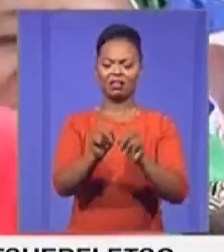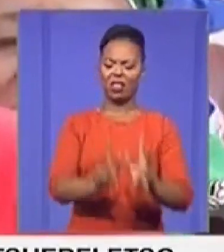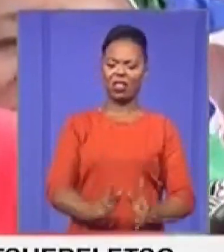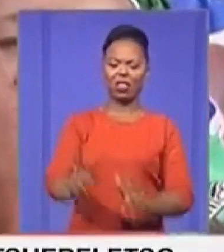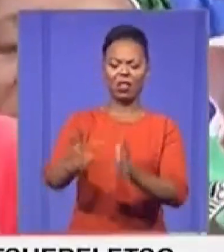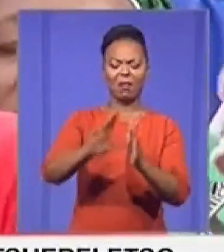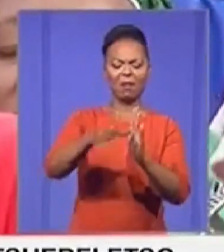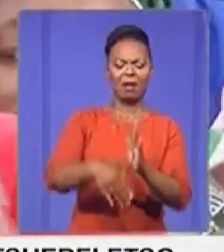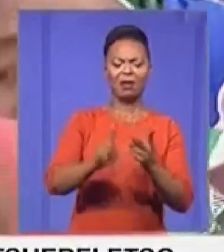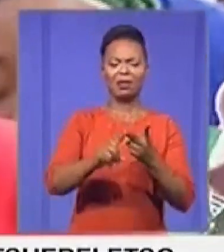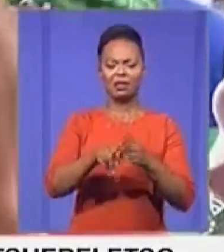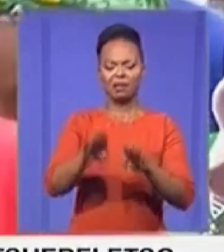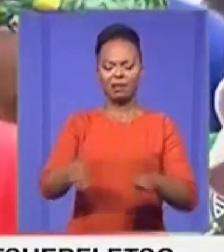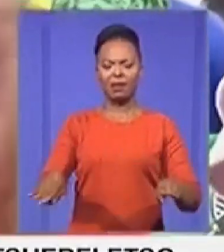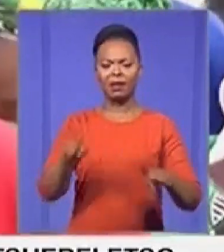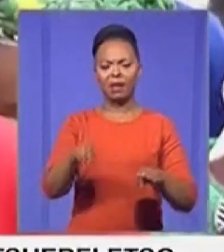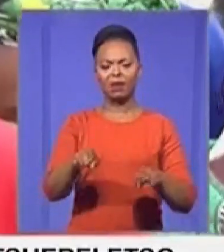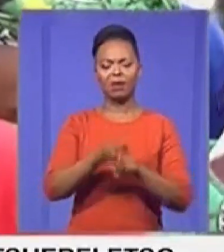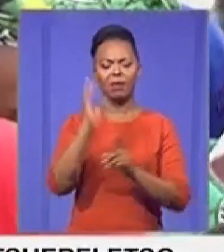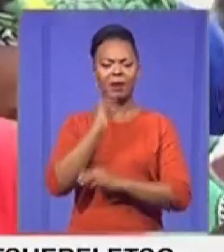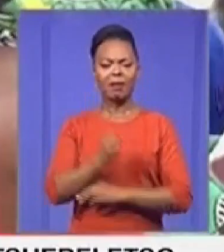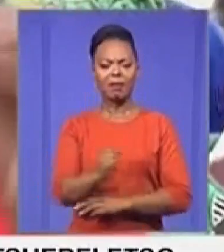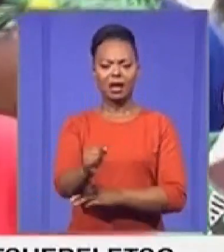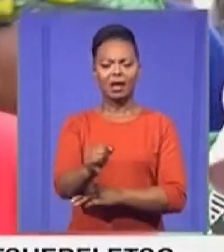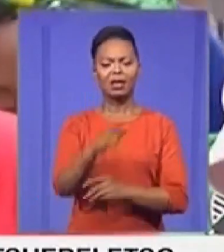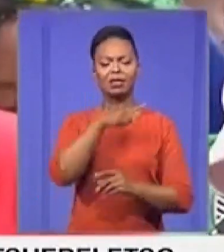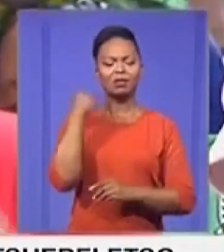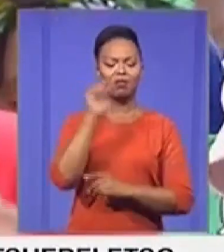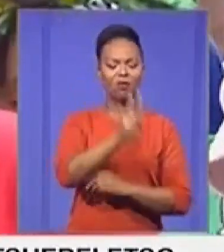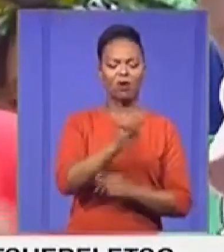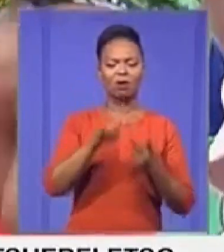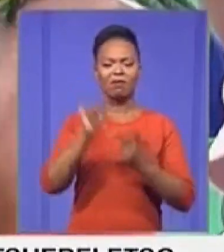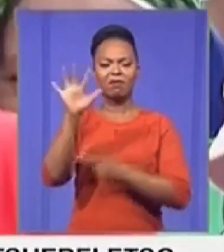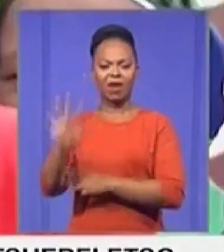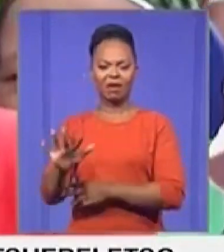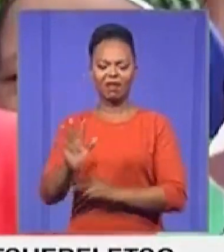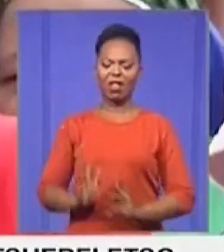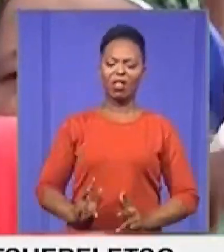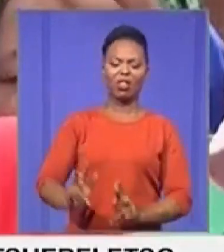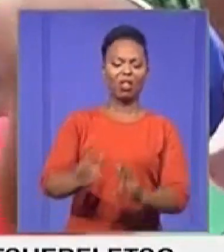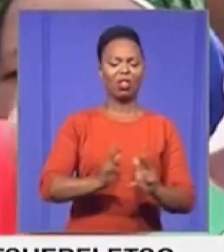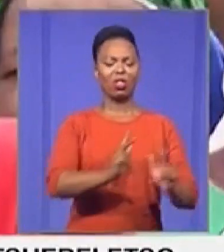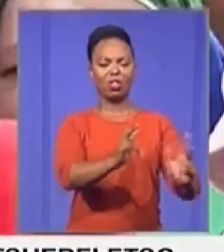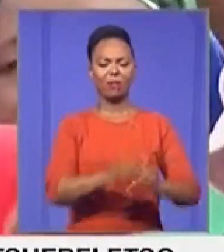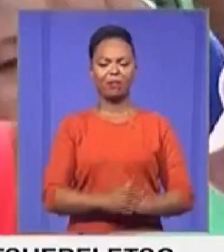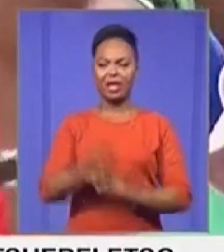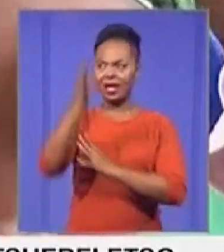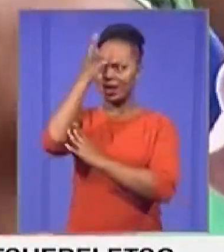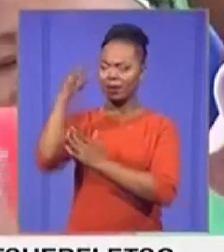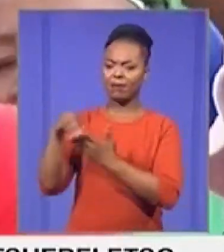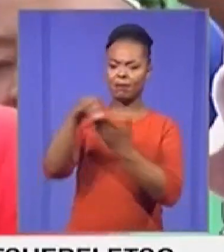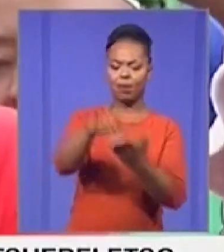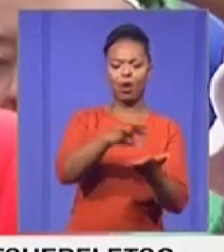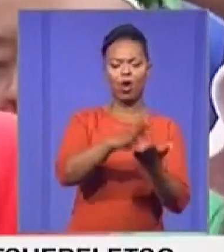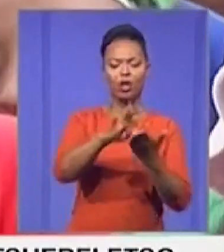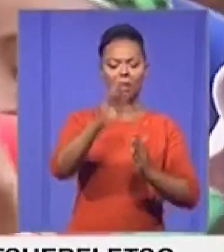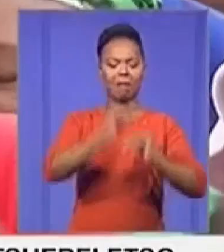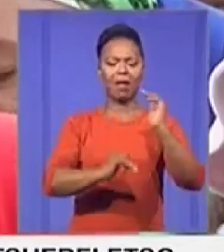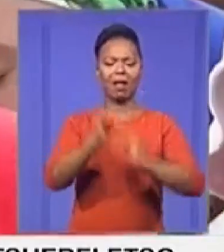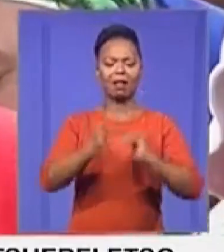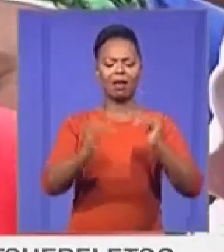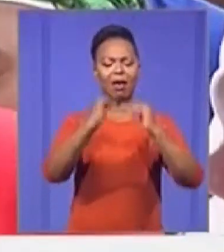disabled people mo Alabama Station 4 and 5 go na le mo e le gore puso ya rona itlise bo ra contract gore ba tlo go aga